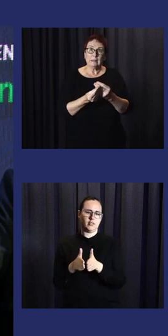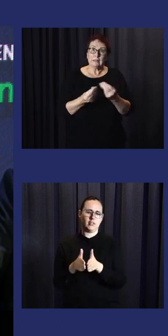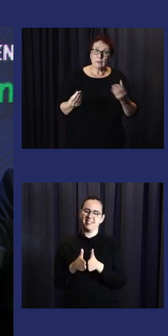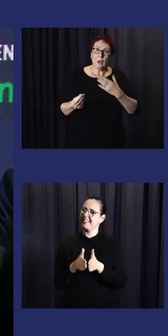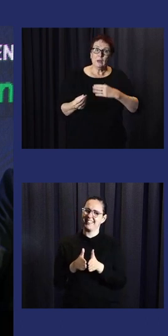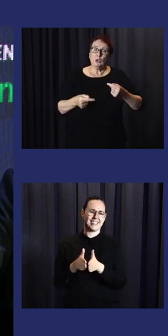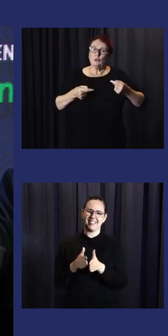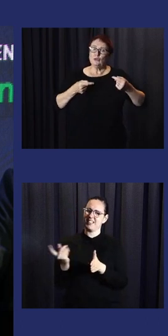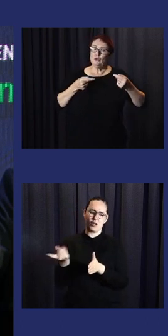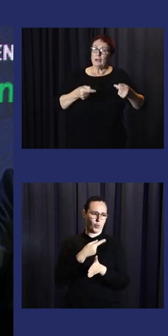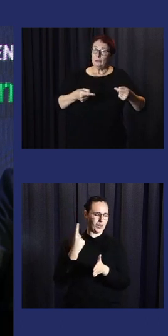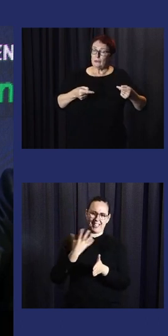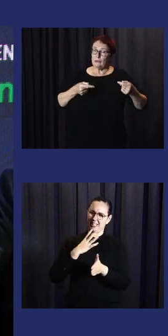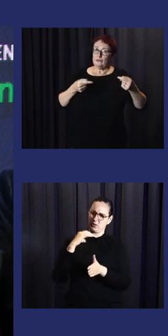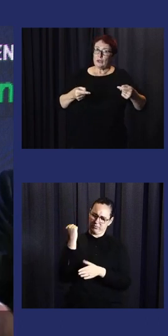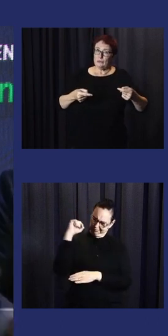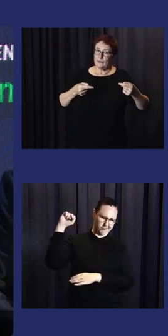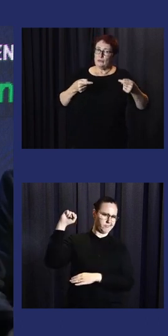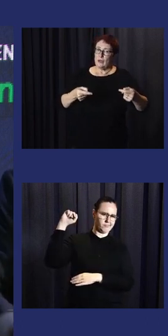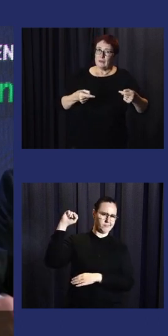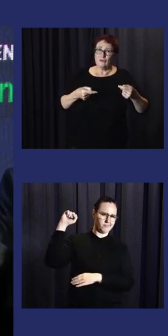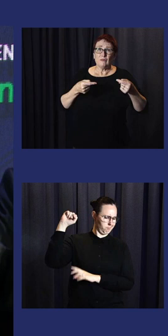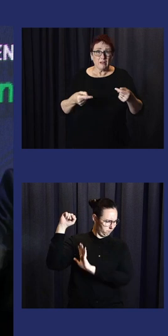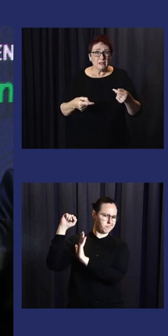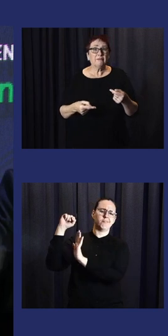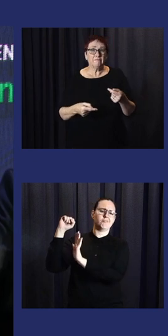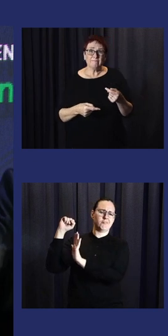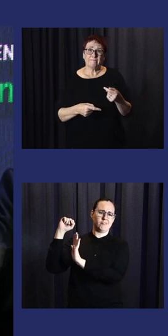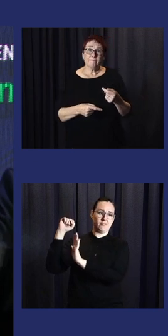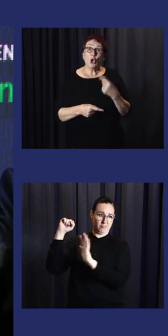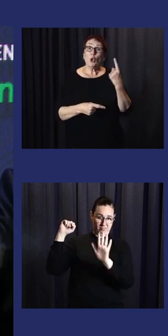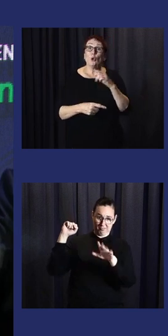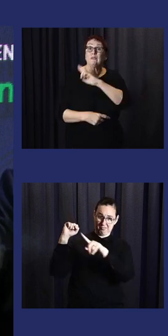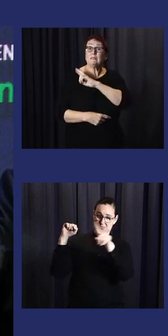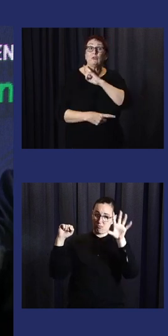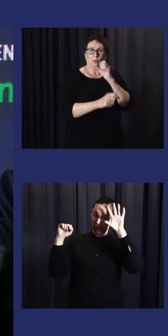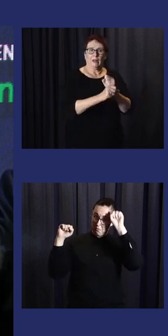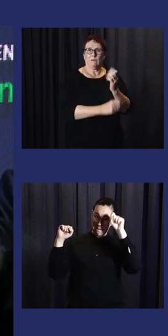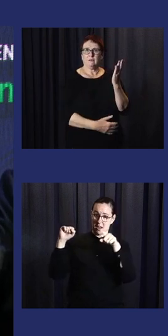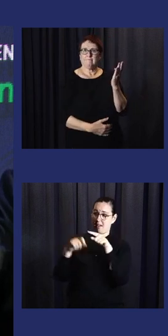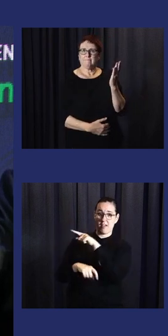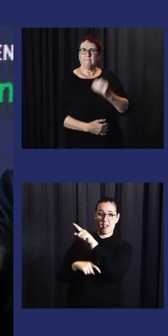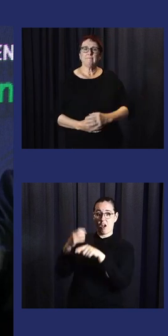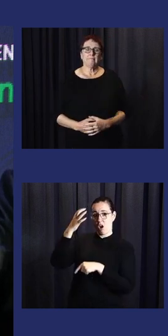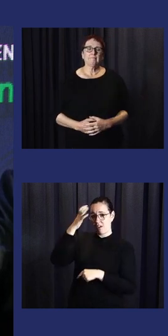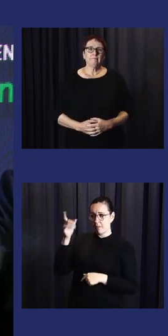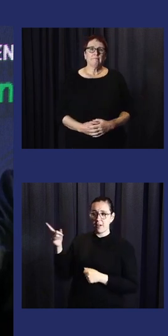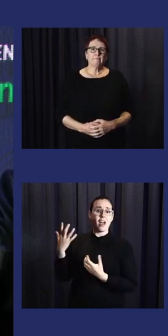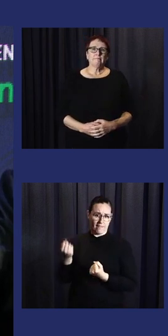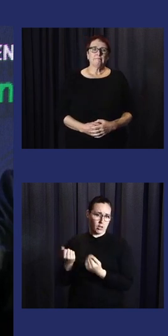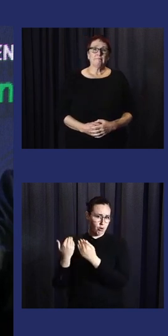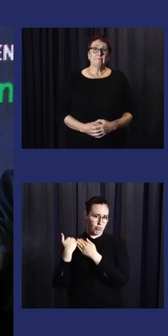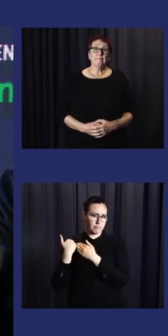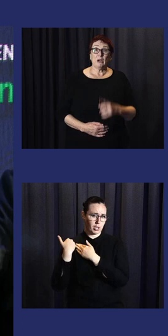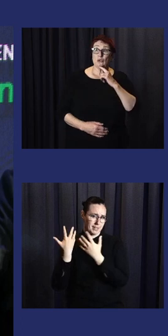keep putting forward the fact that states are duty bearers. But as you're rightly pointing